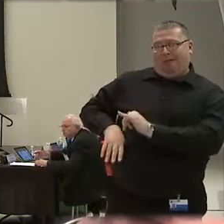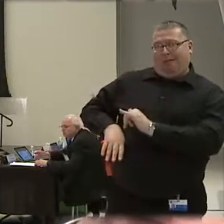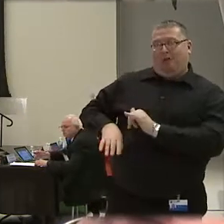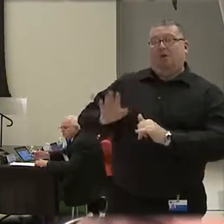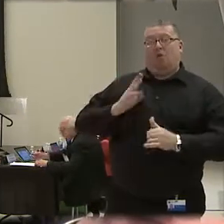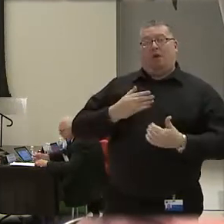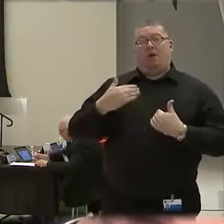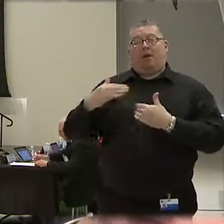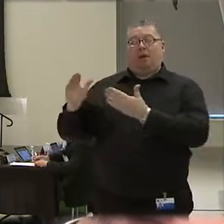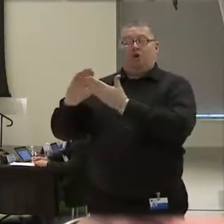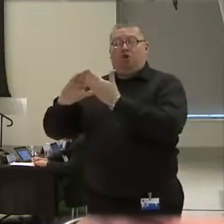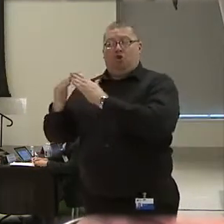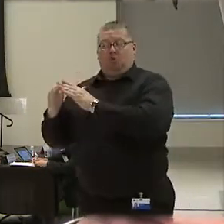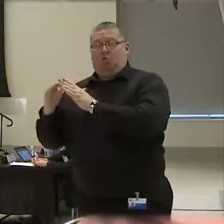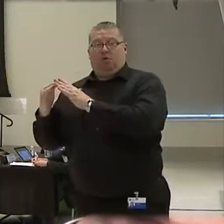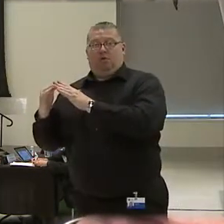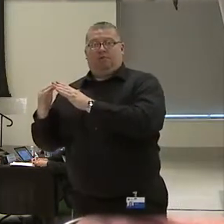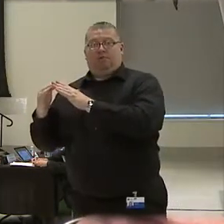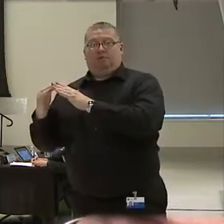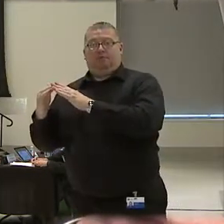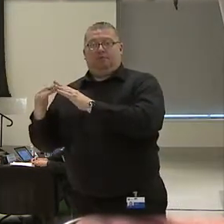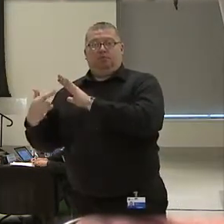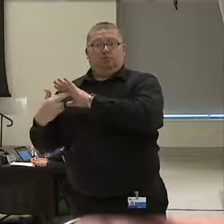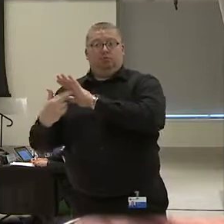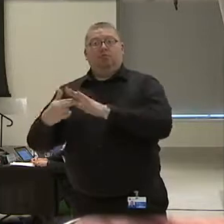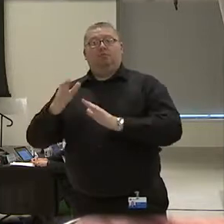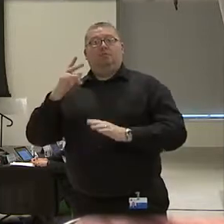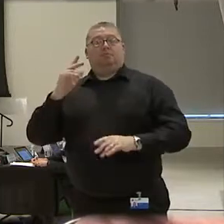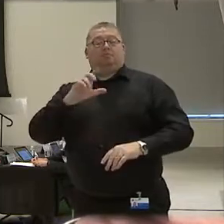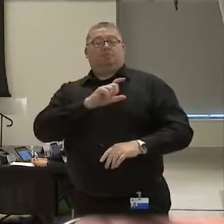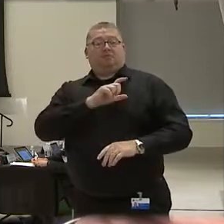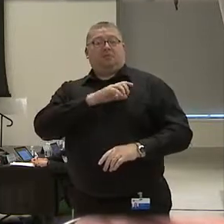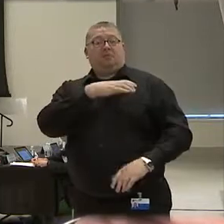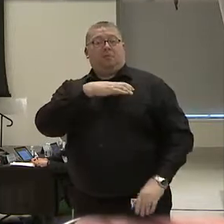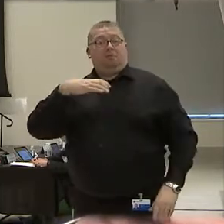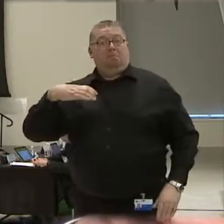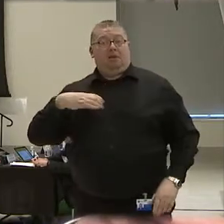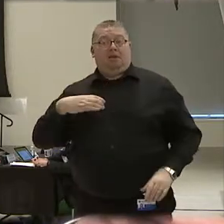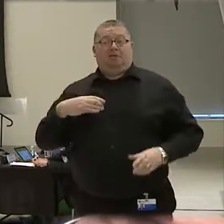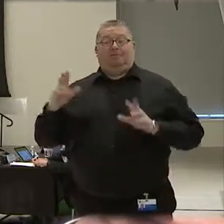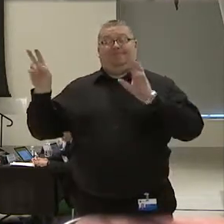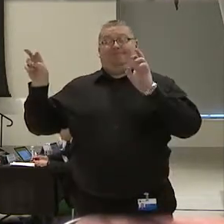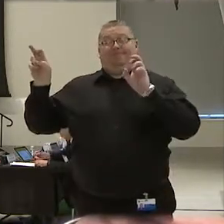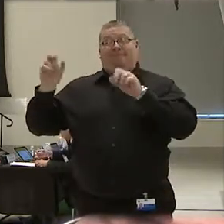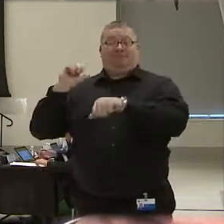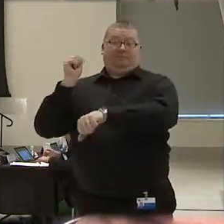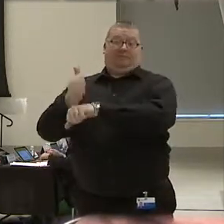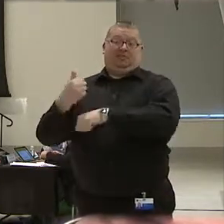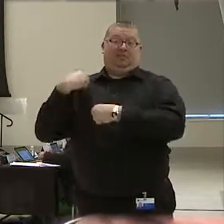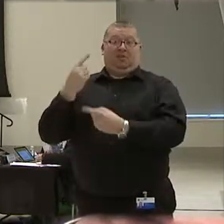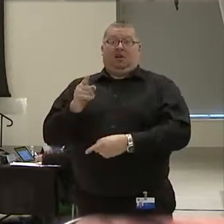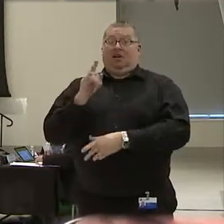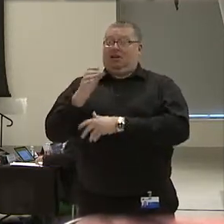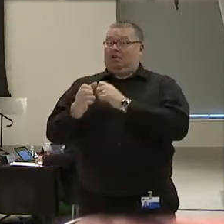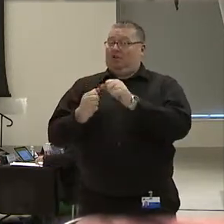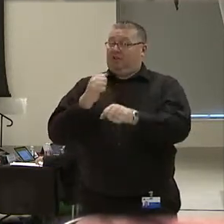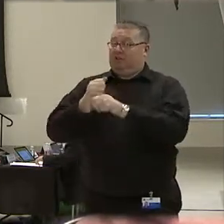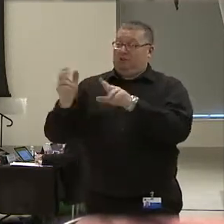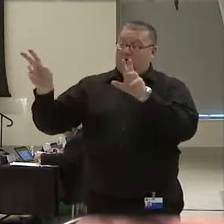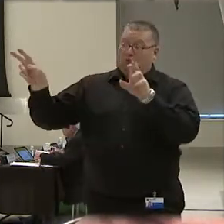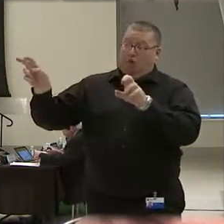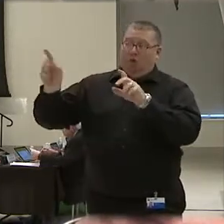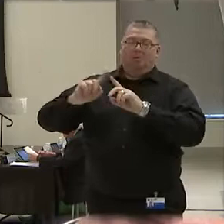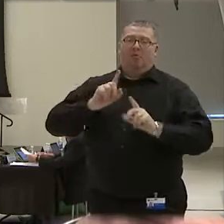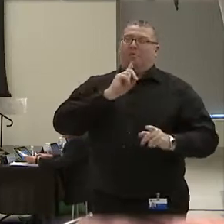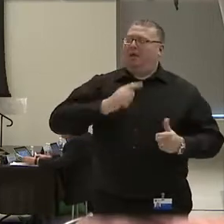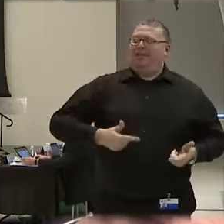civilian police commission technically in place for almost 100 years, the reality